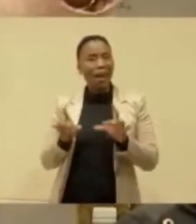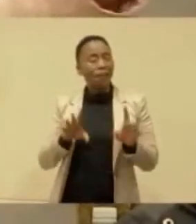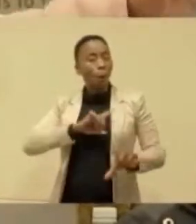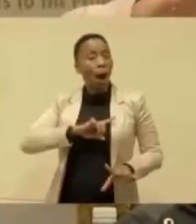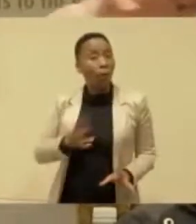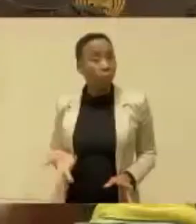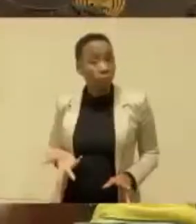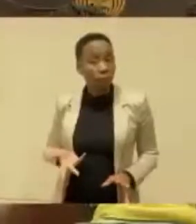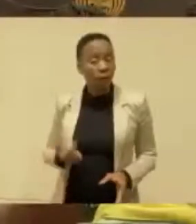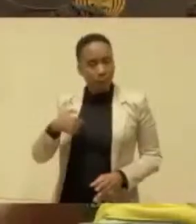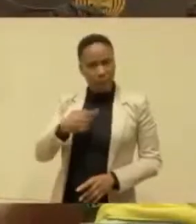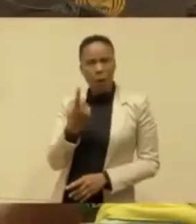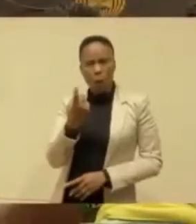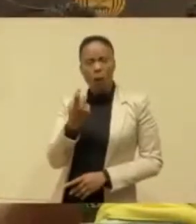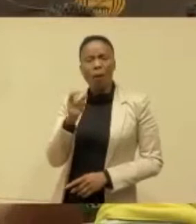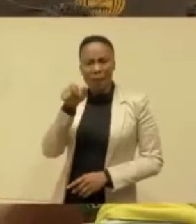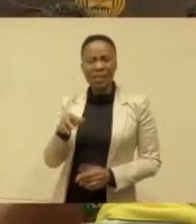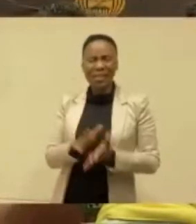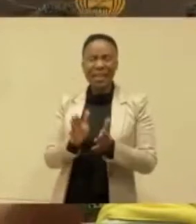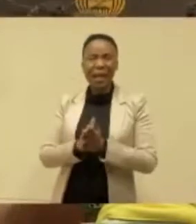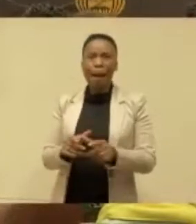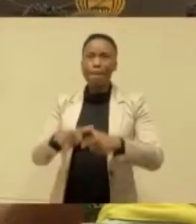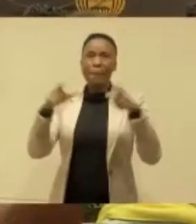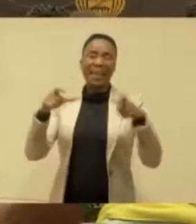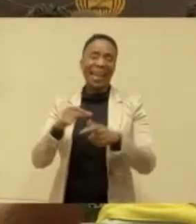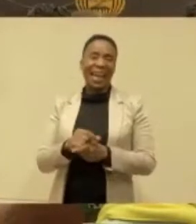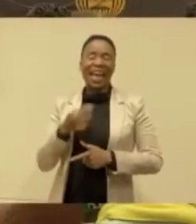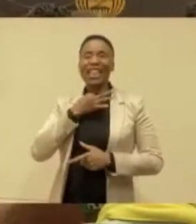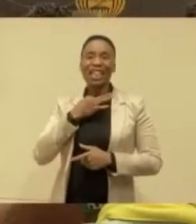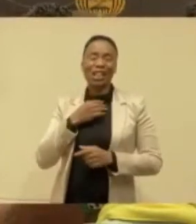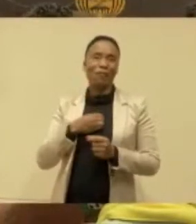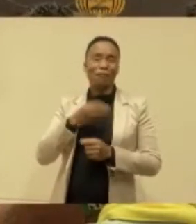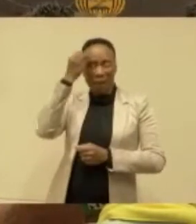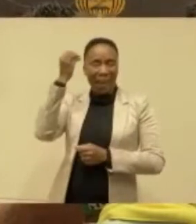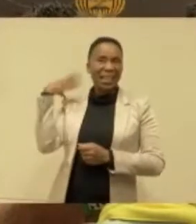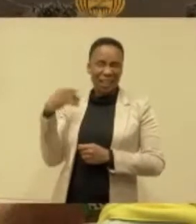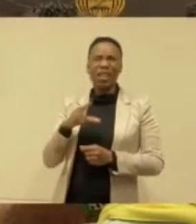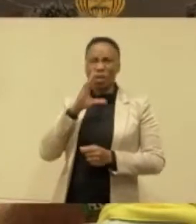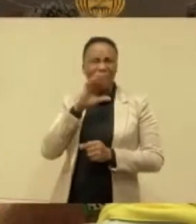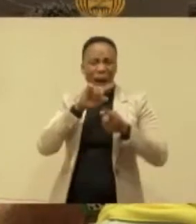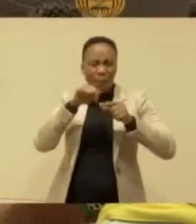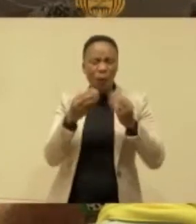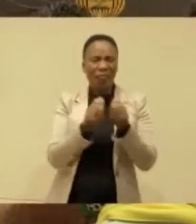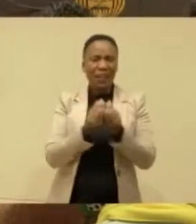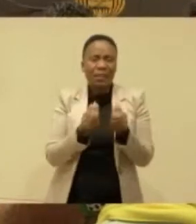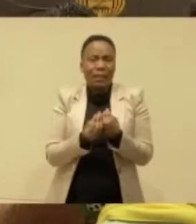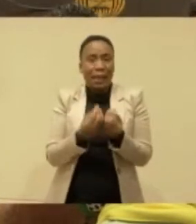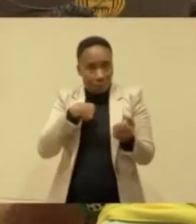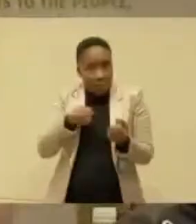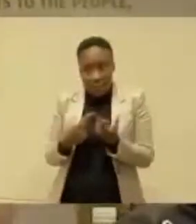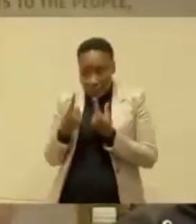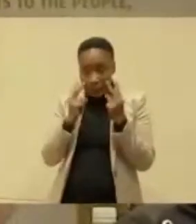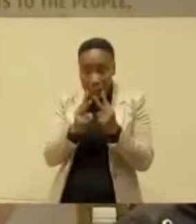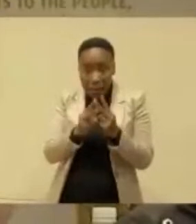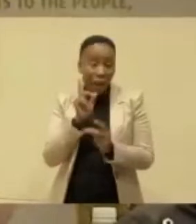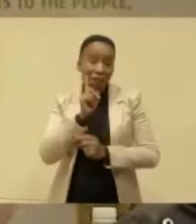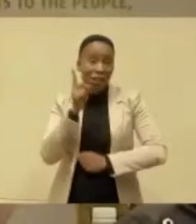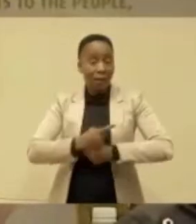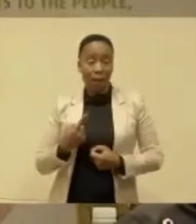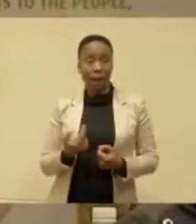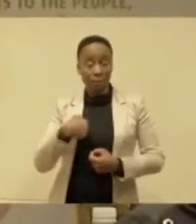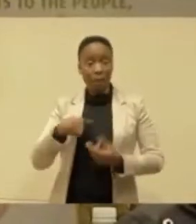i i'm someone that forget all the big english that this day and i speak about the things that is practical for me and why